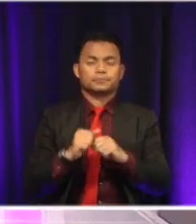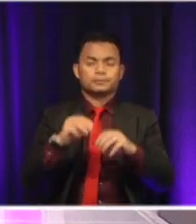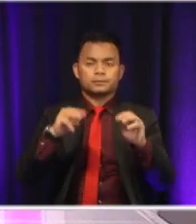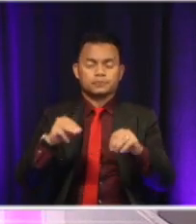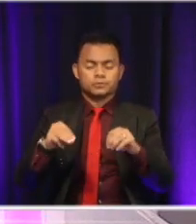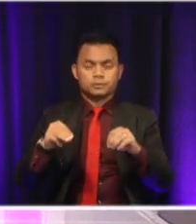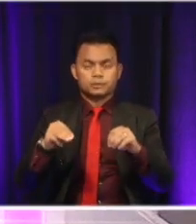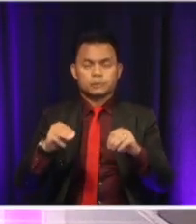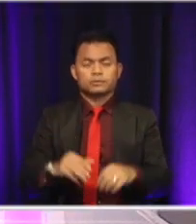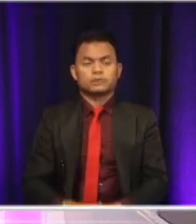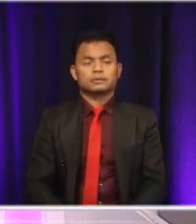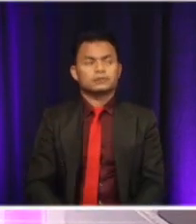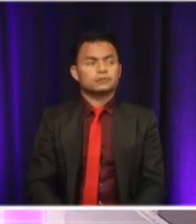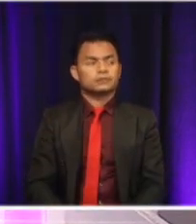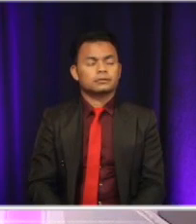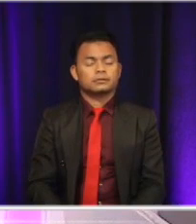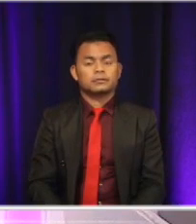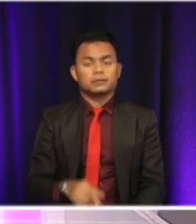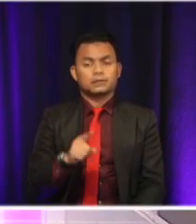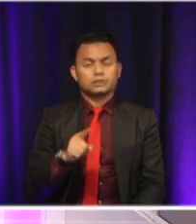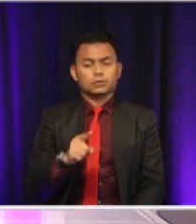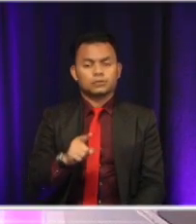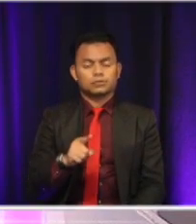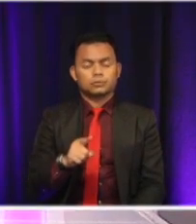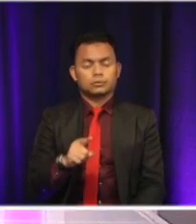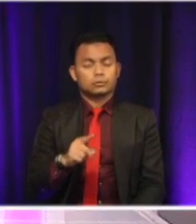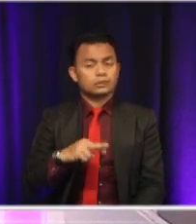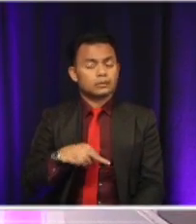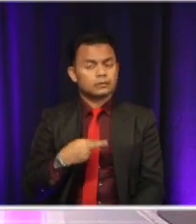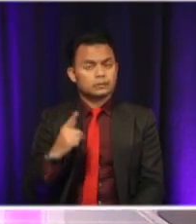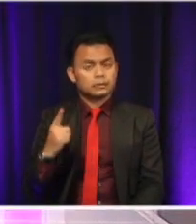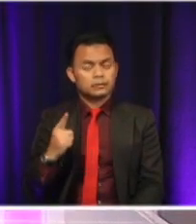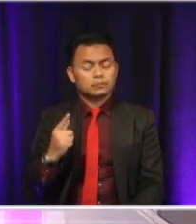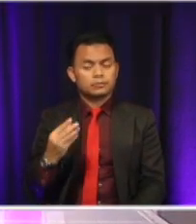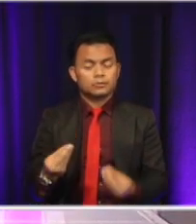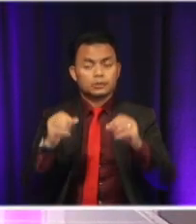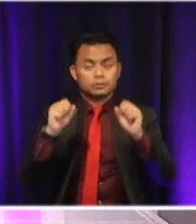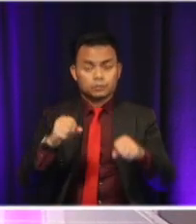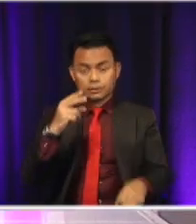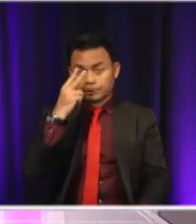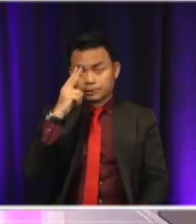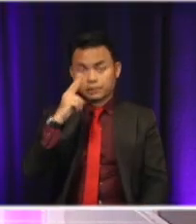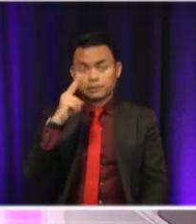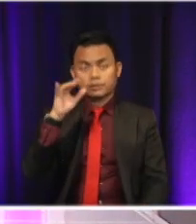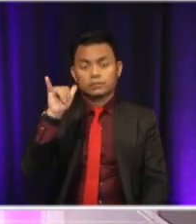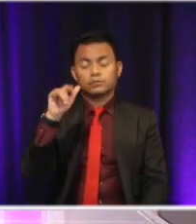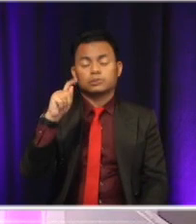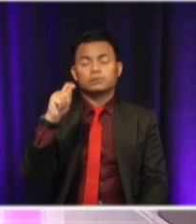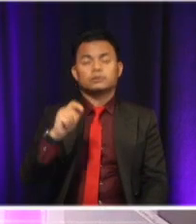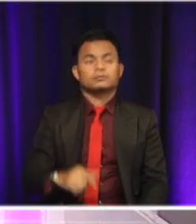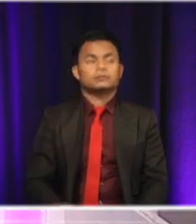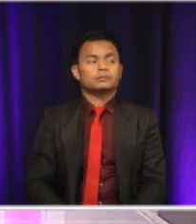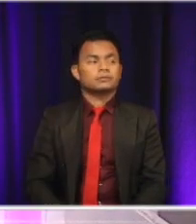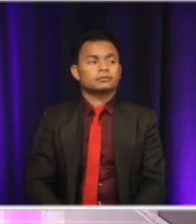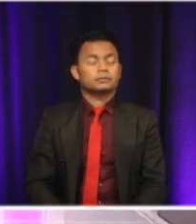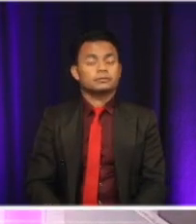opinions as well. Correct. All right. If you missed that, you can always go on our YouTube channel, EduwebTV to watch this episode back. Now we're